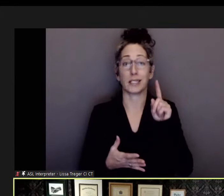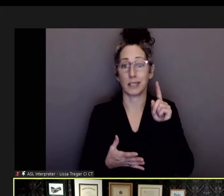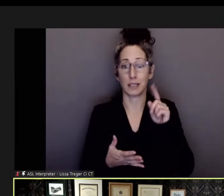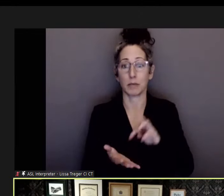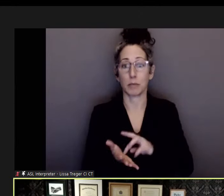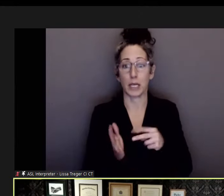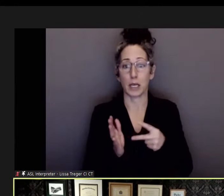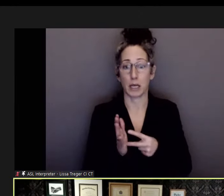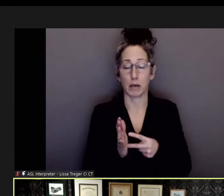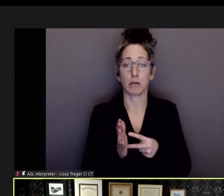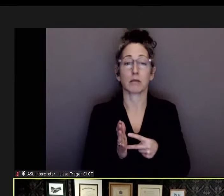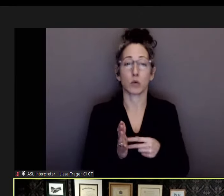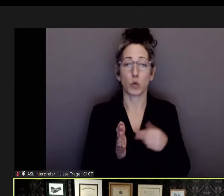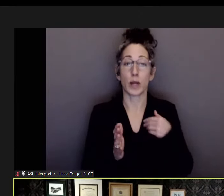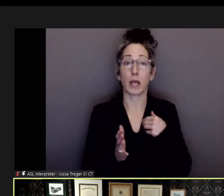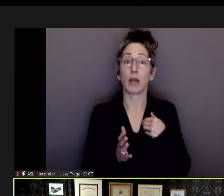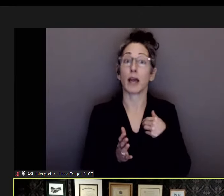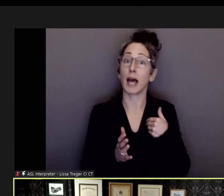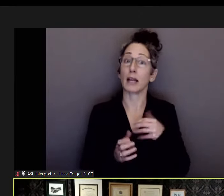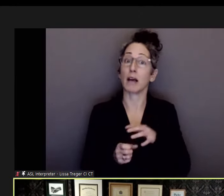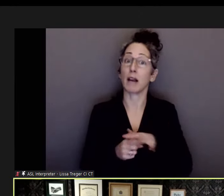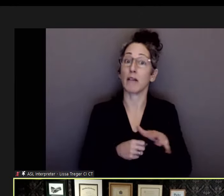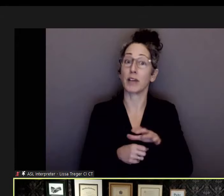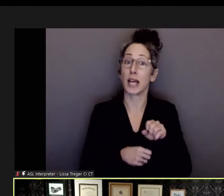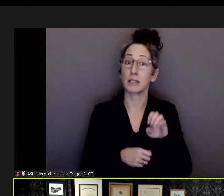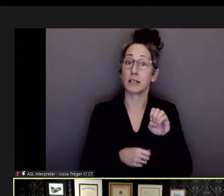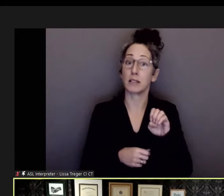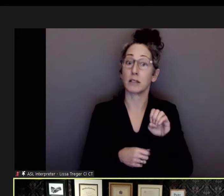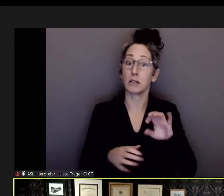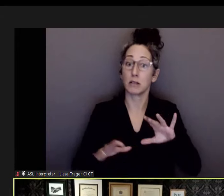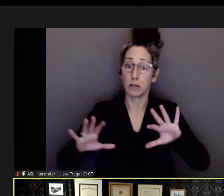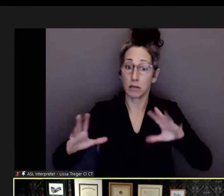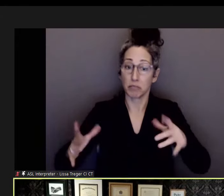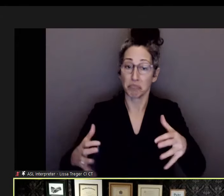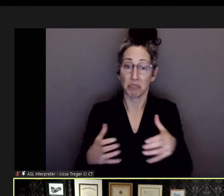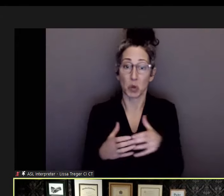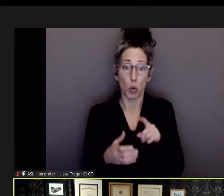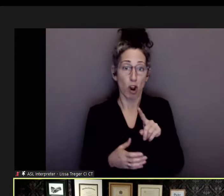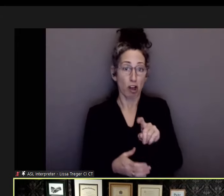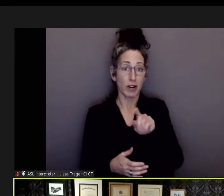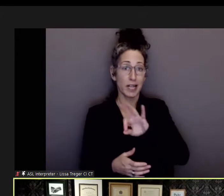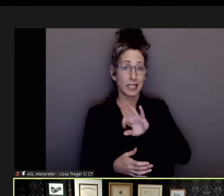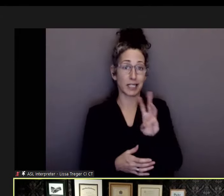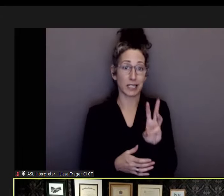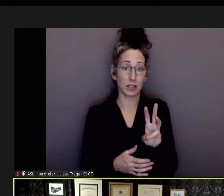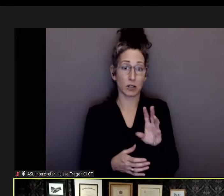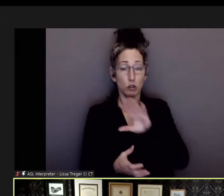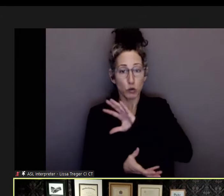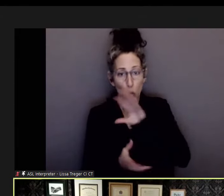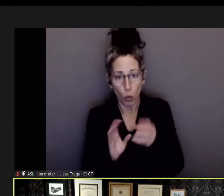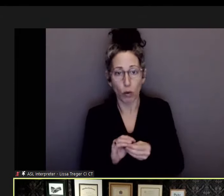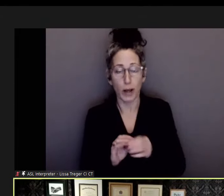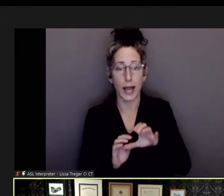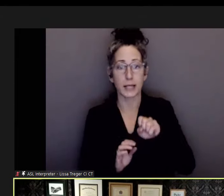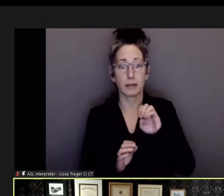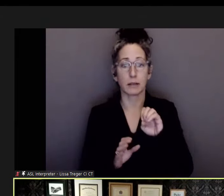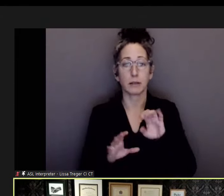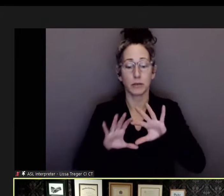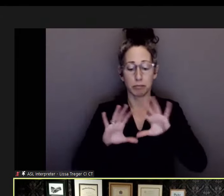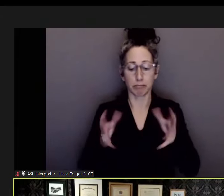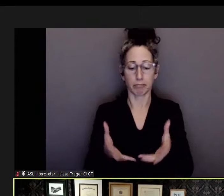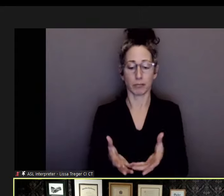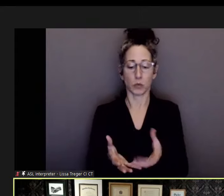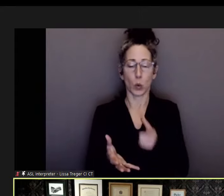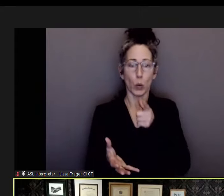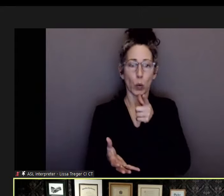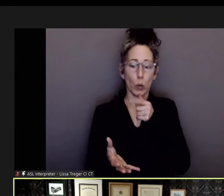when we accumulated enough cases. In this case, it was 196 total cases. We then looked to see who got